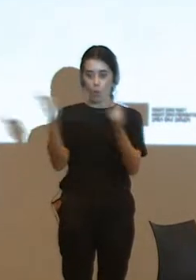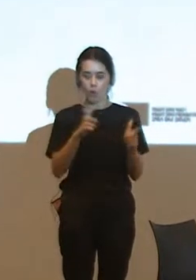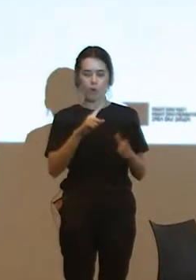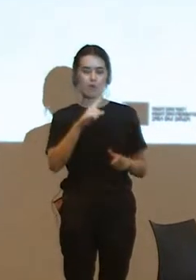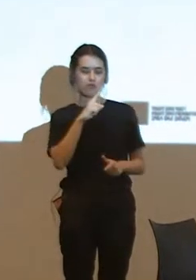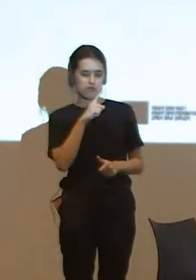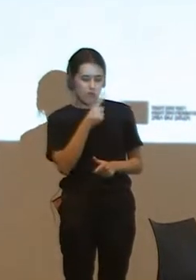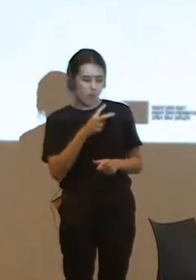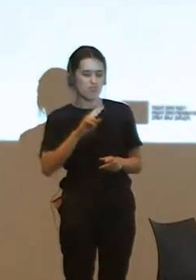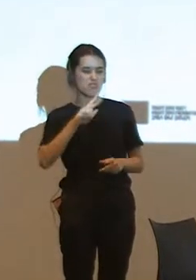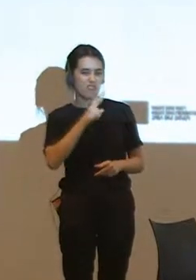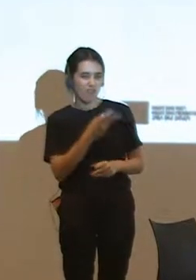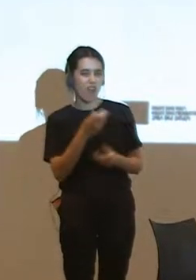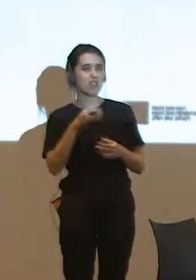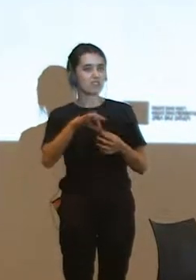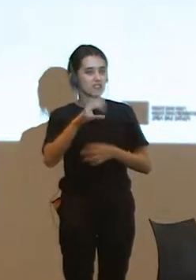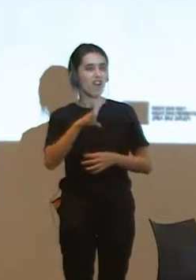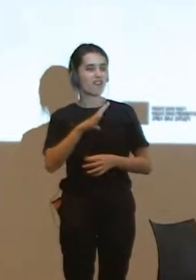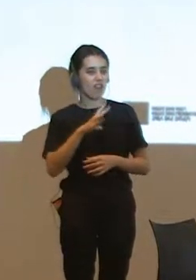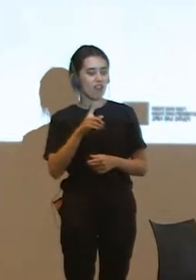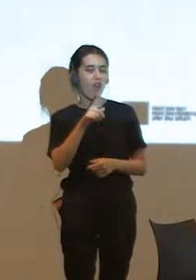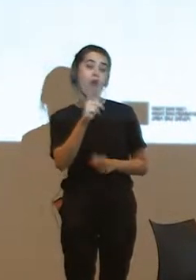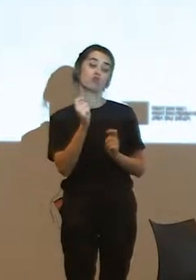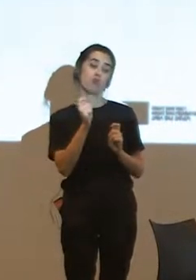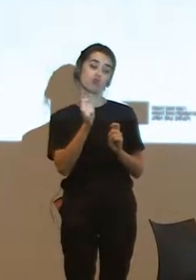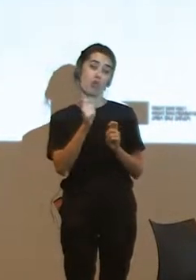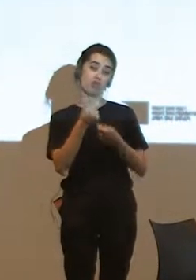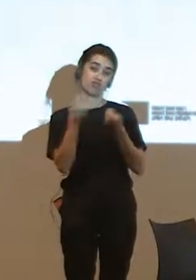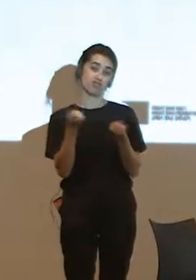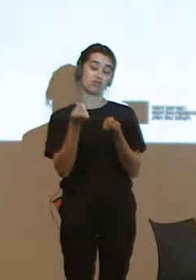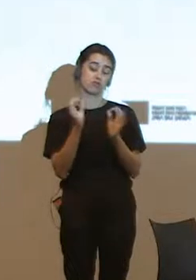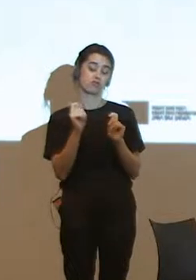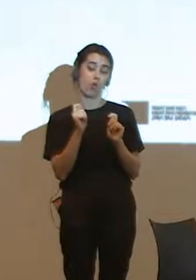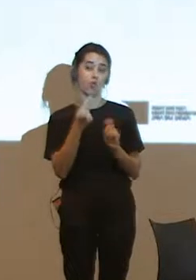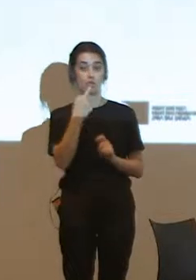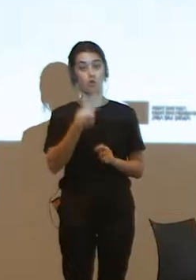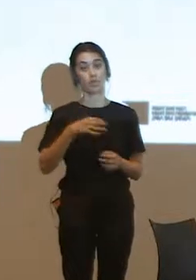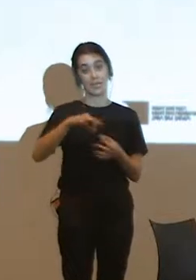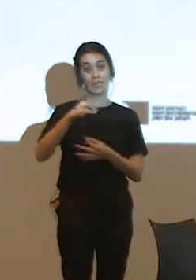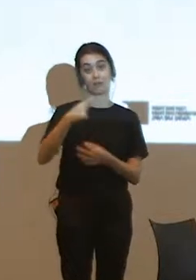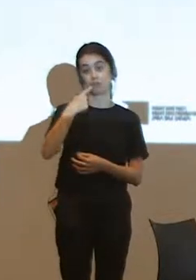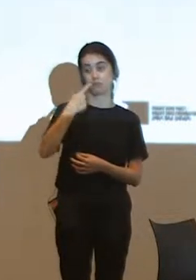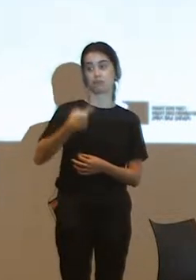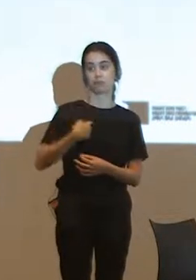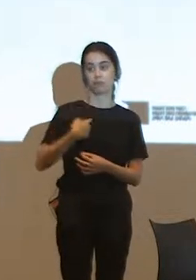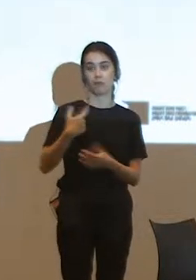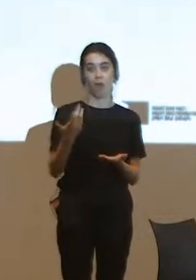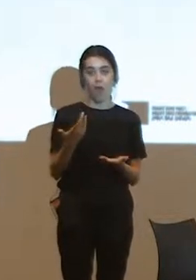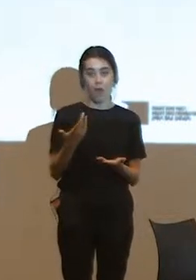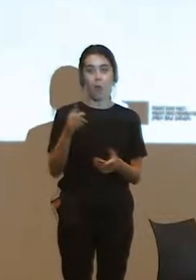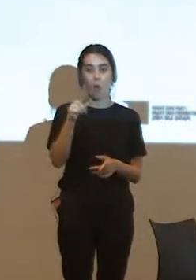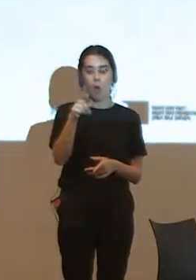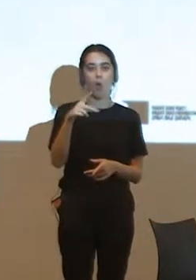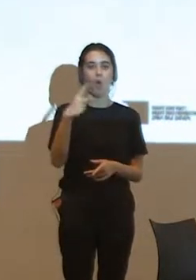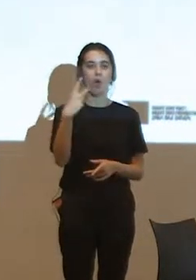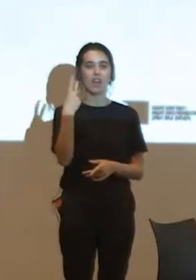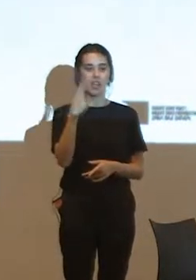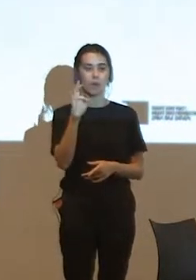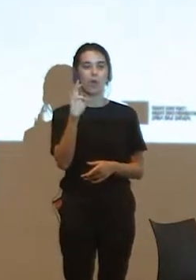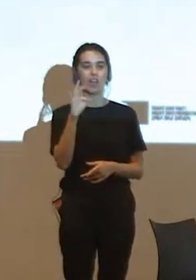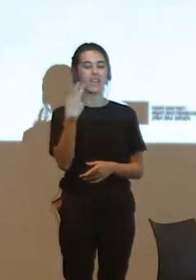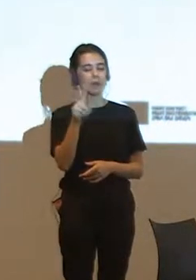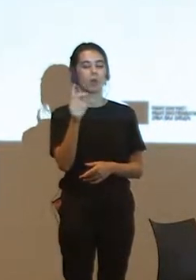2015 when the government also changed course and started this incredibly intense hate mongering